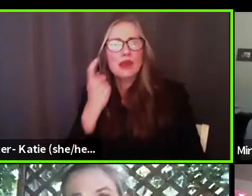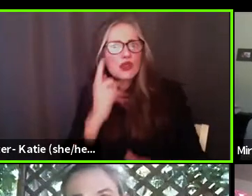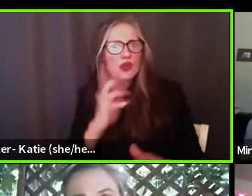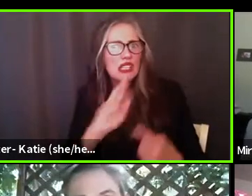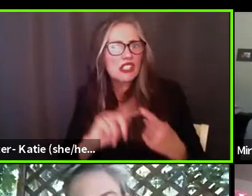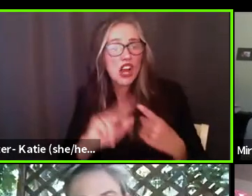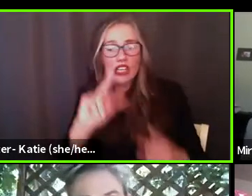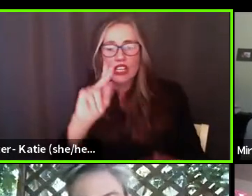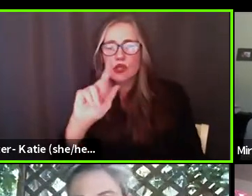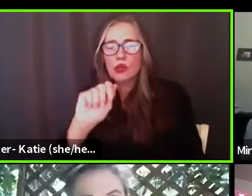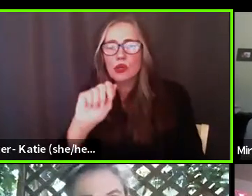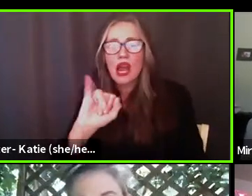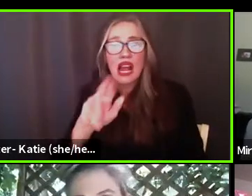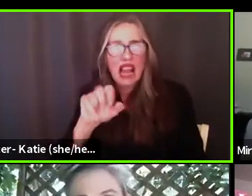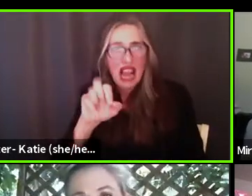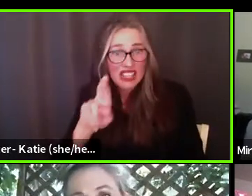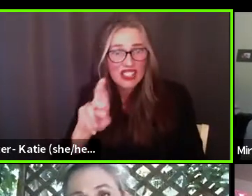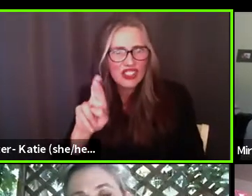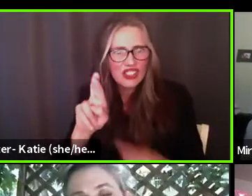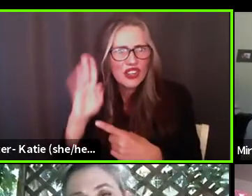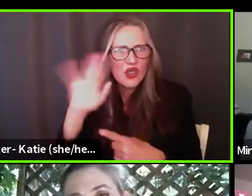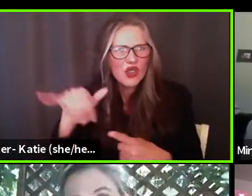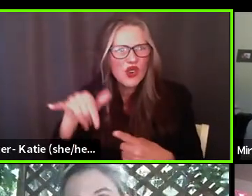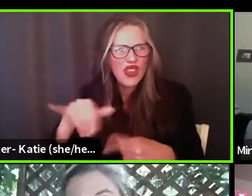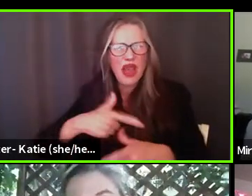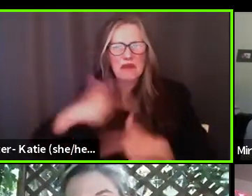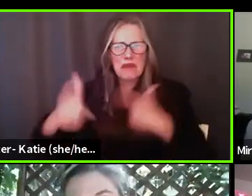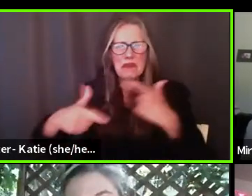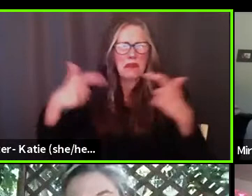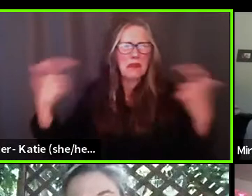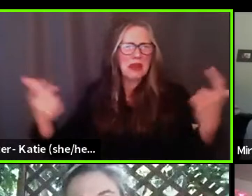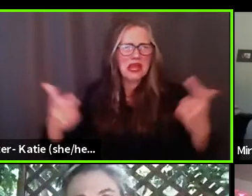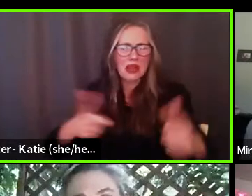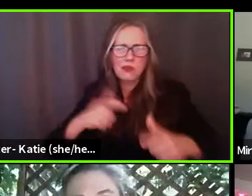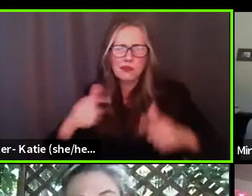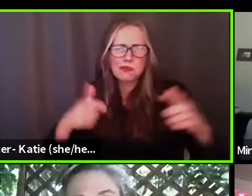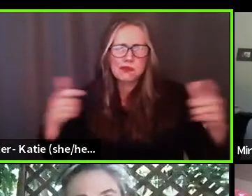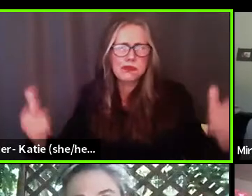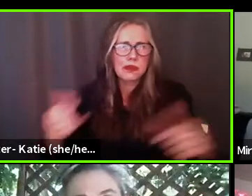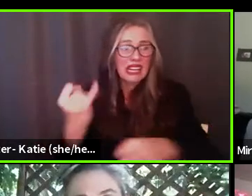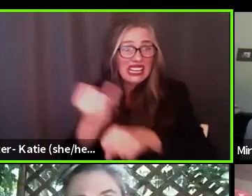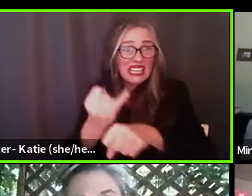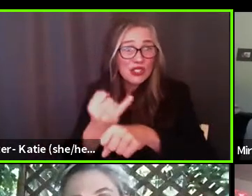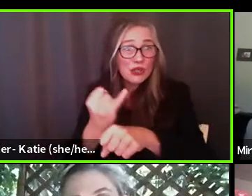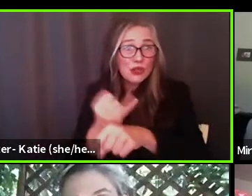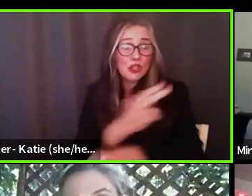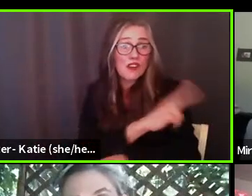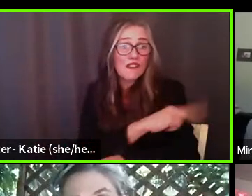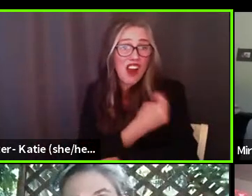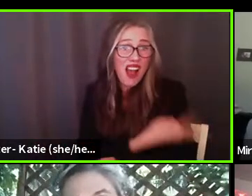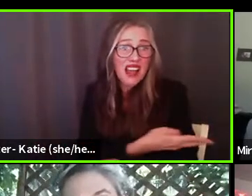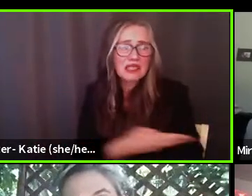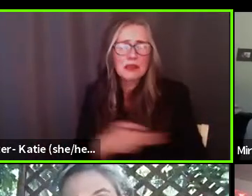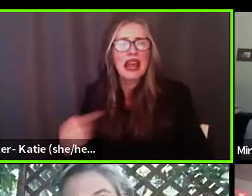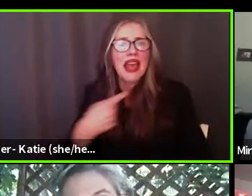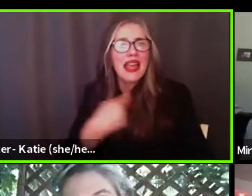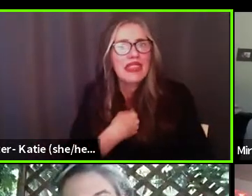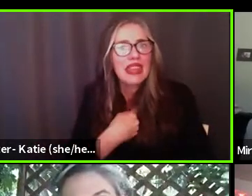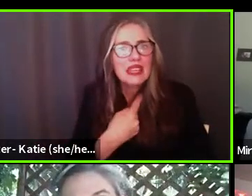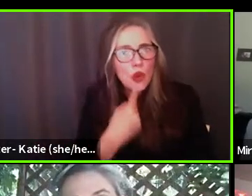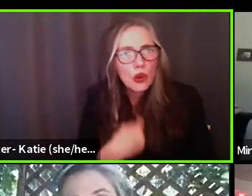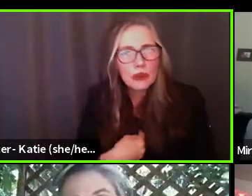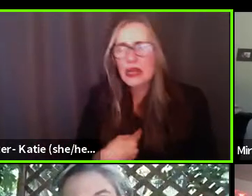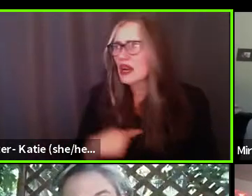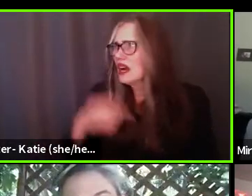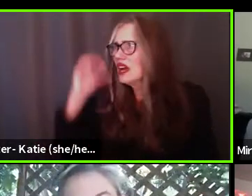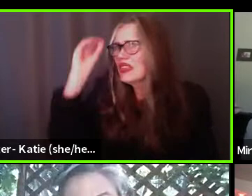medical uh delivery apparatus um and their gynecology residents were talking about how they had had no idea that the reason there were